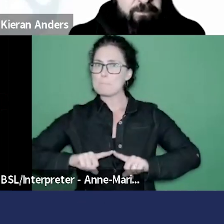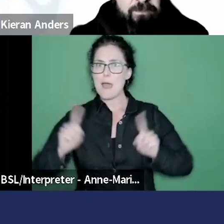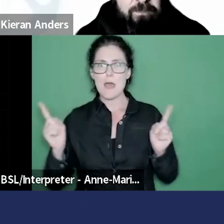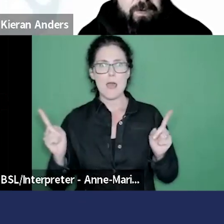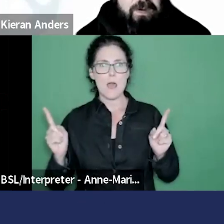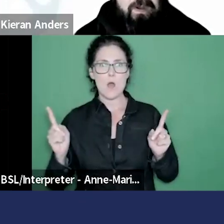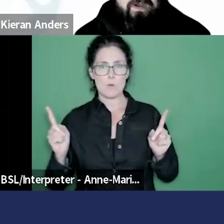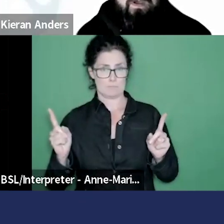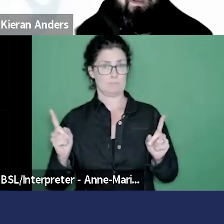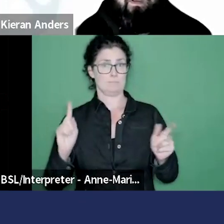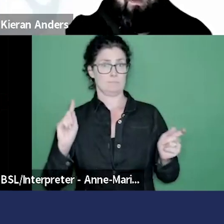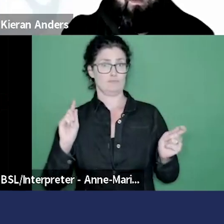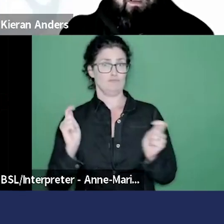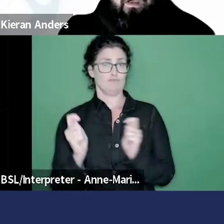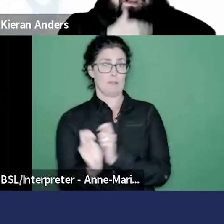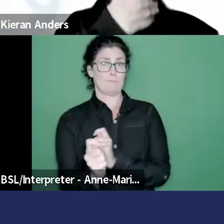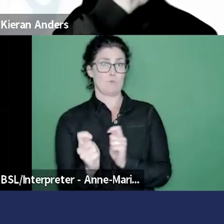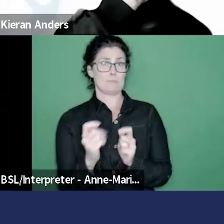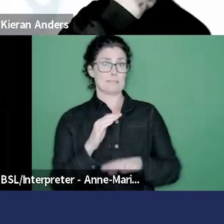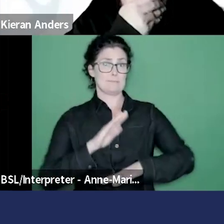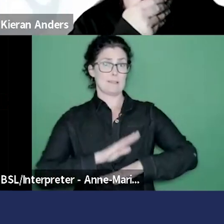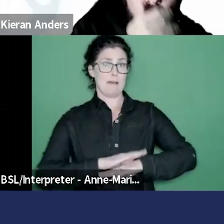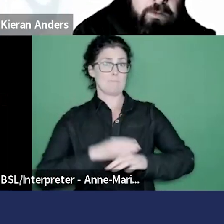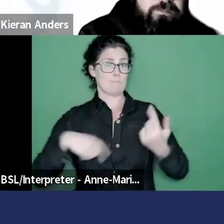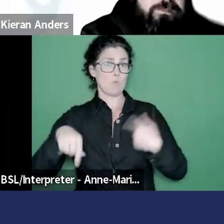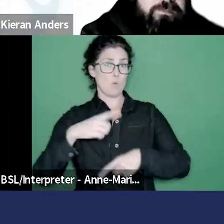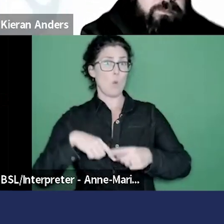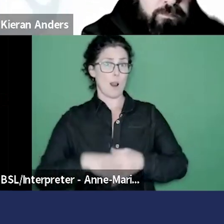a transformative time, really. So